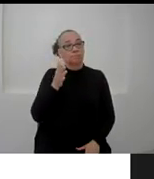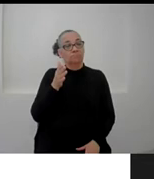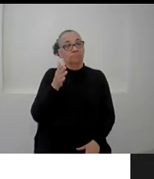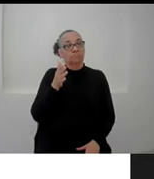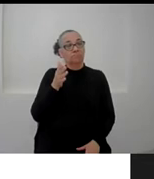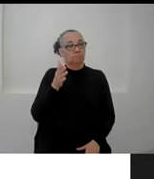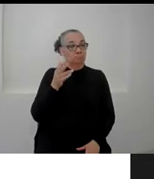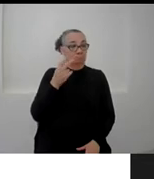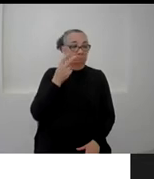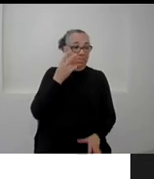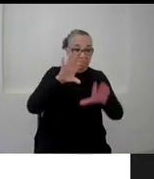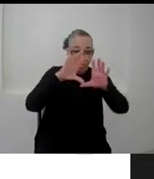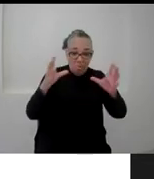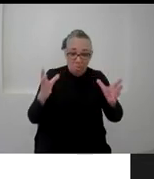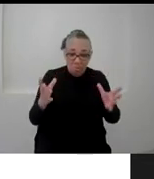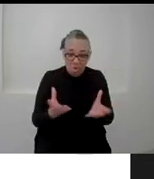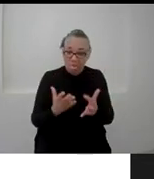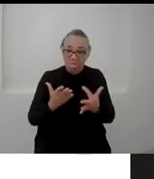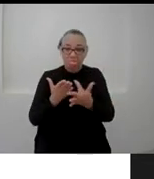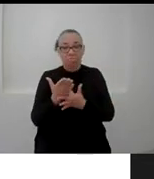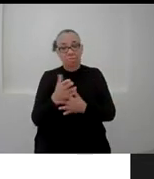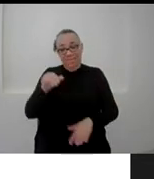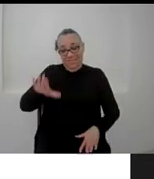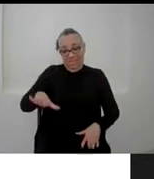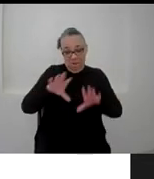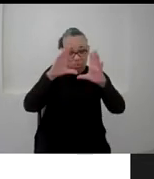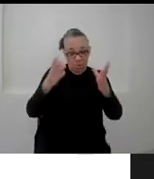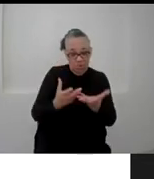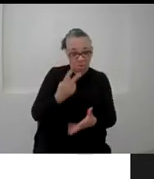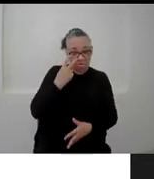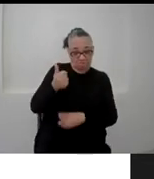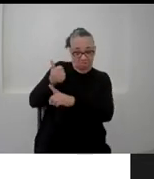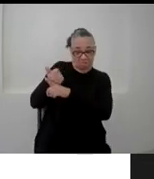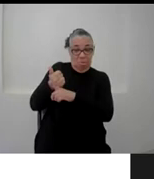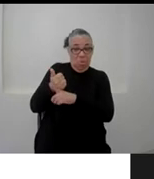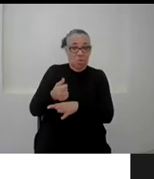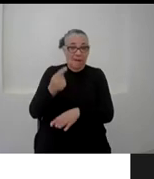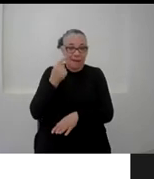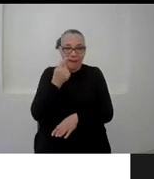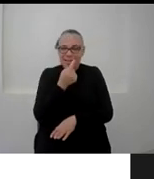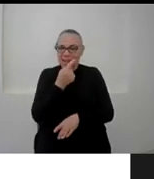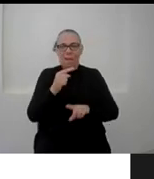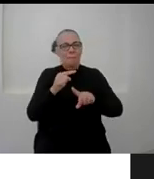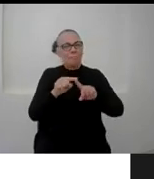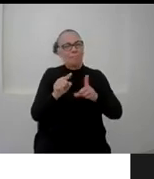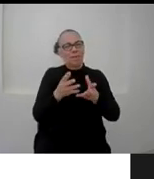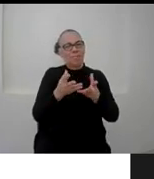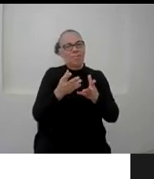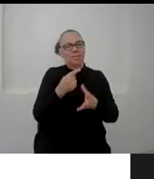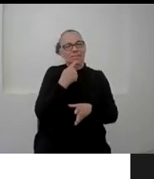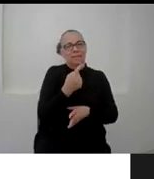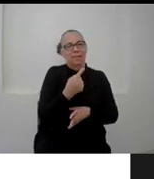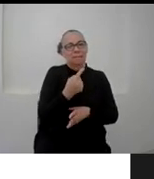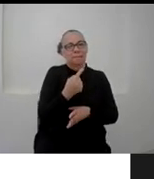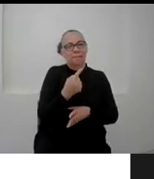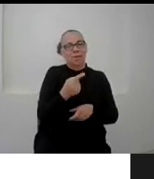through their child's world through their own eyes. But I also want to move on to say, well, actually, even people with very